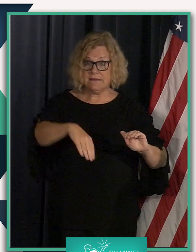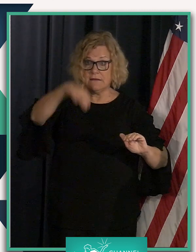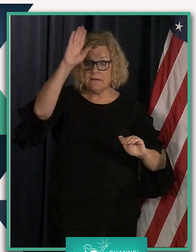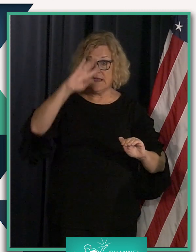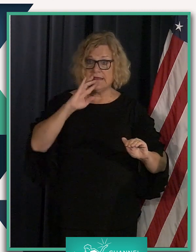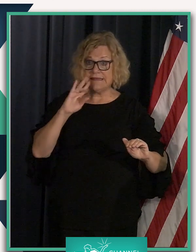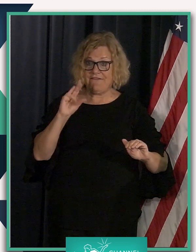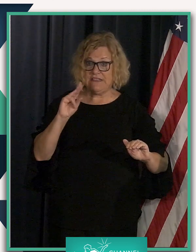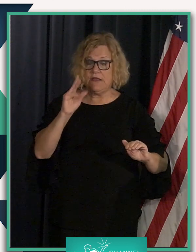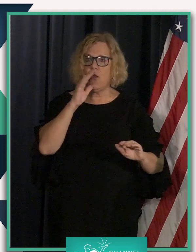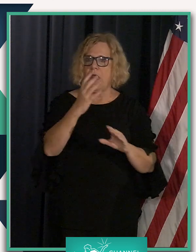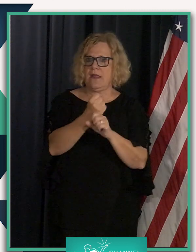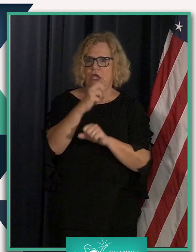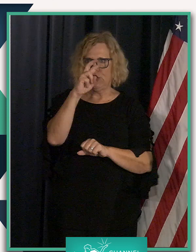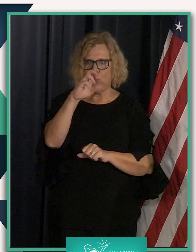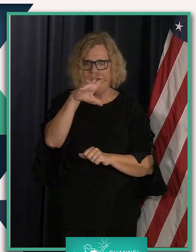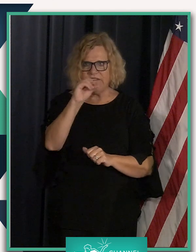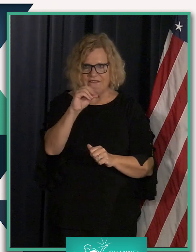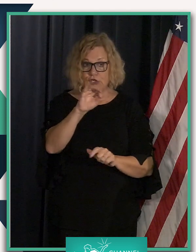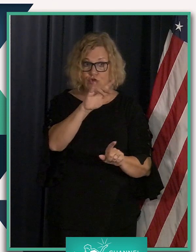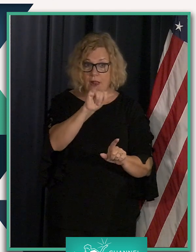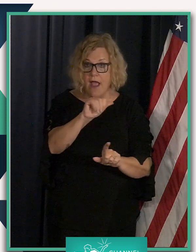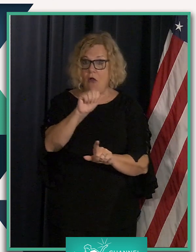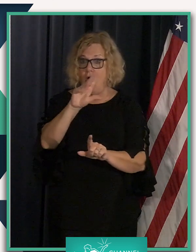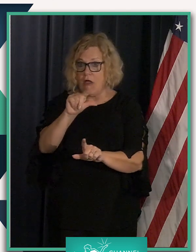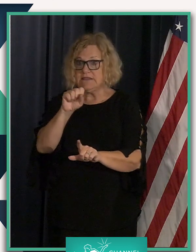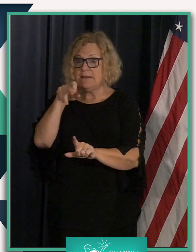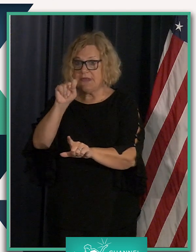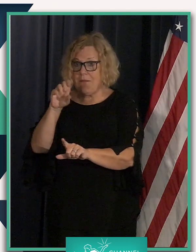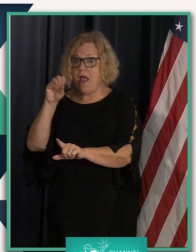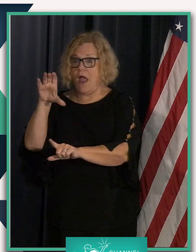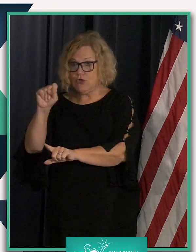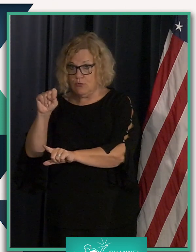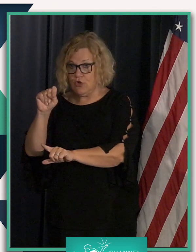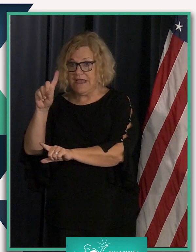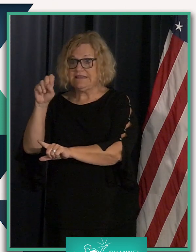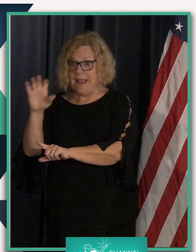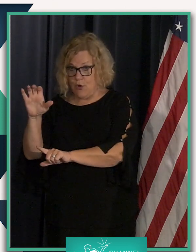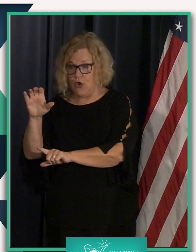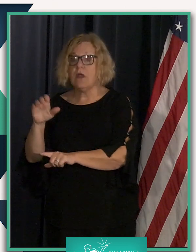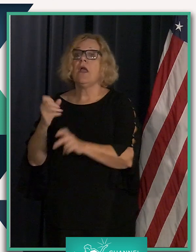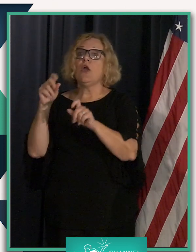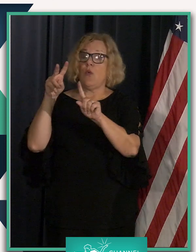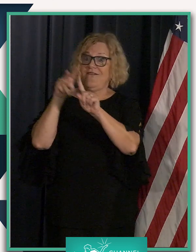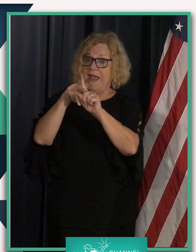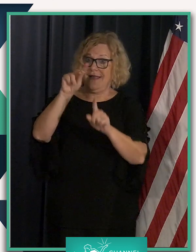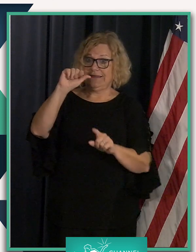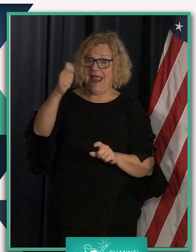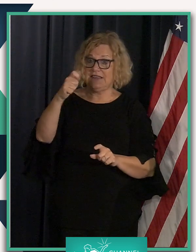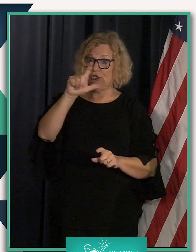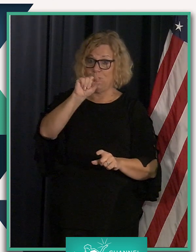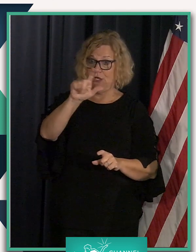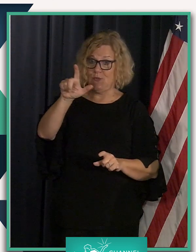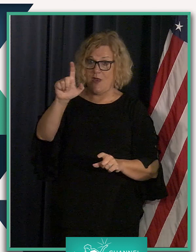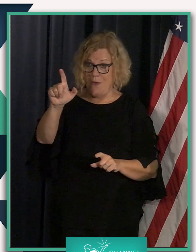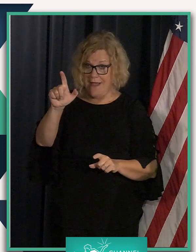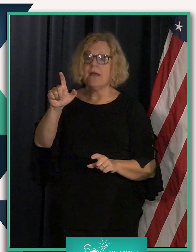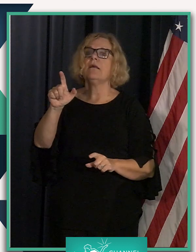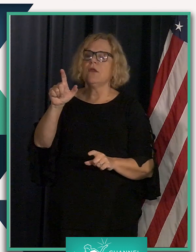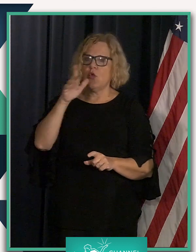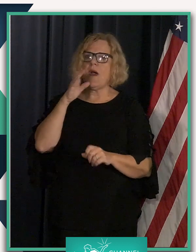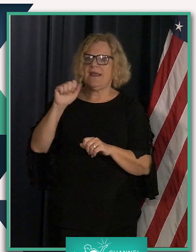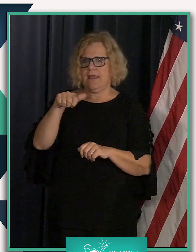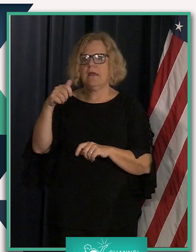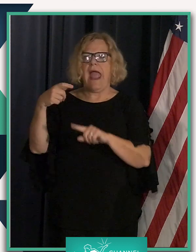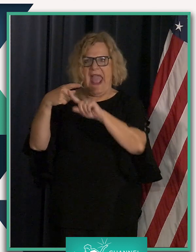17, you'll get $250 in July, August, September, October, December. And then when you file your 2021 taxes, you'll